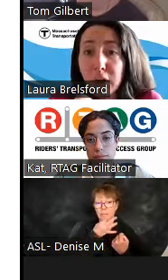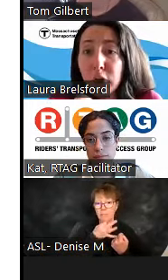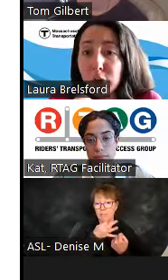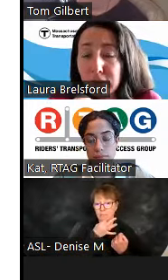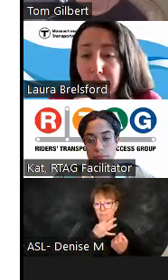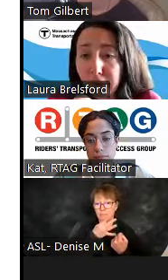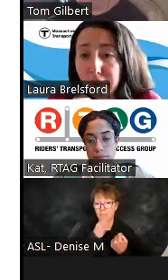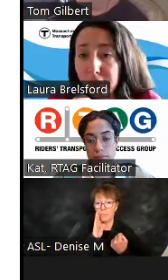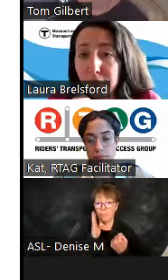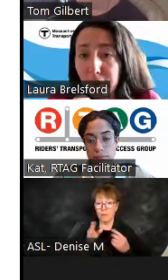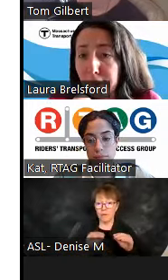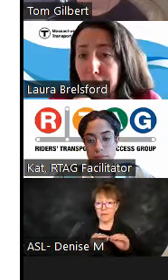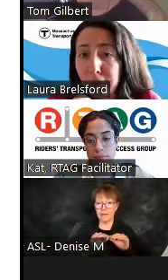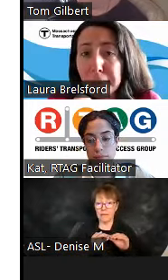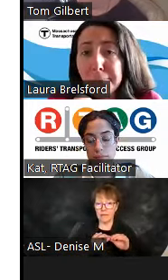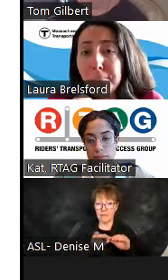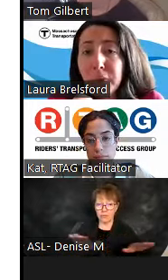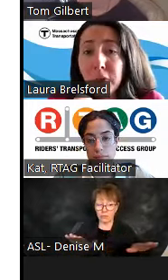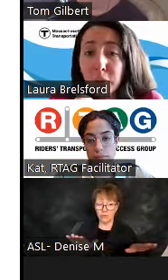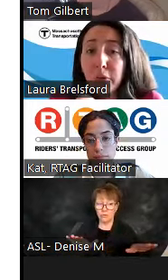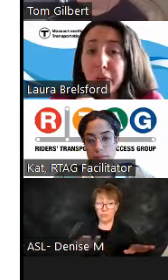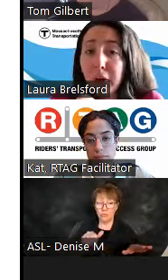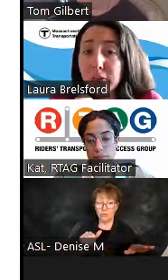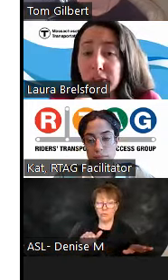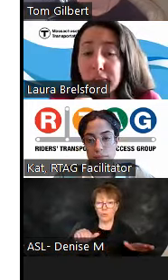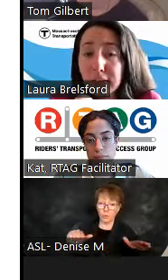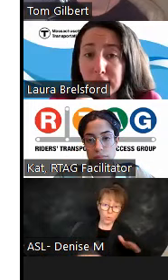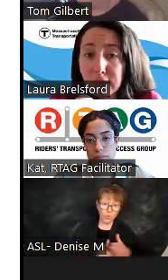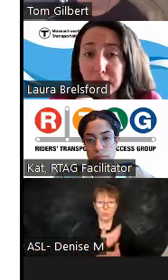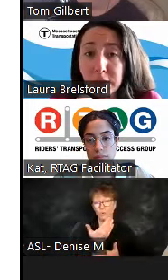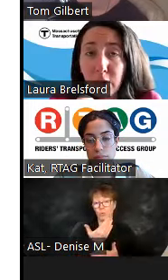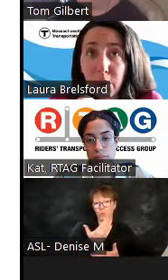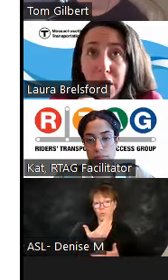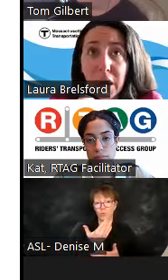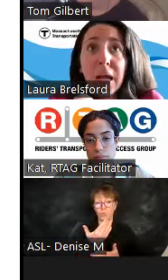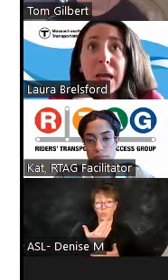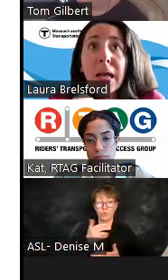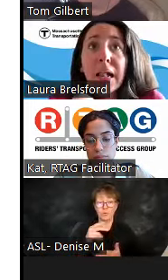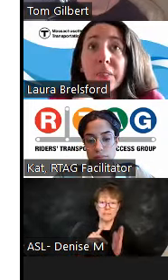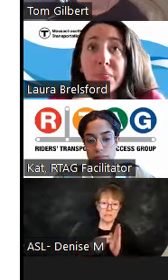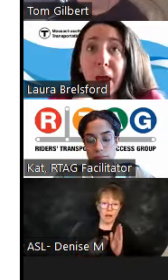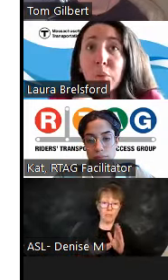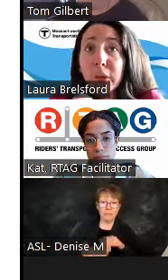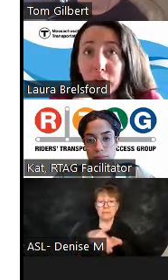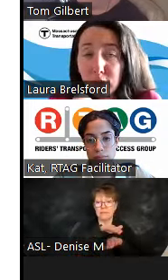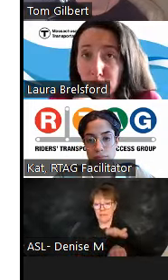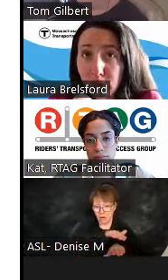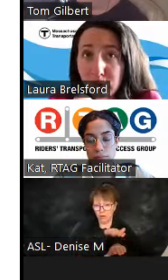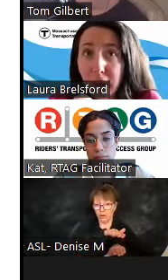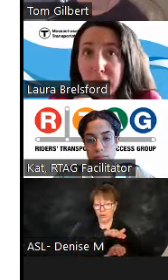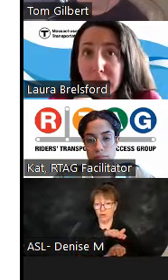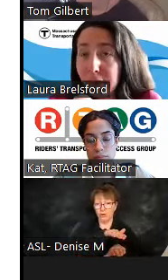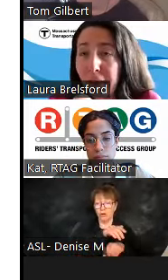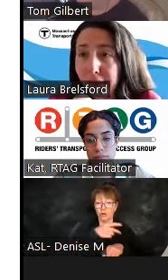introduce a new set of double-decker commuter rail cars to the system. So that will